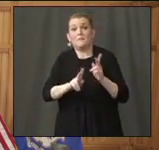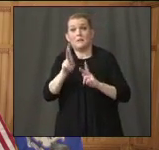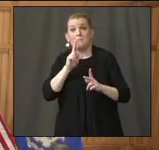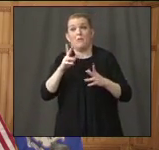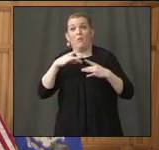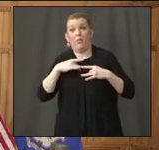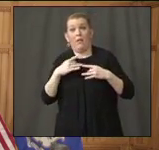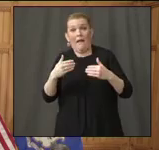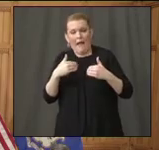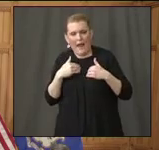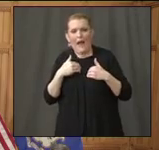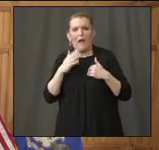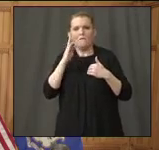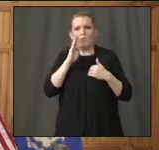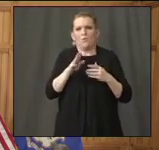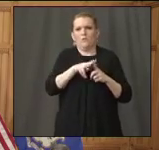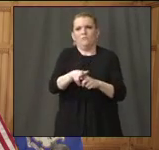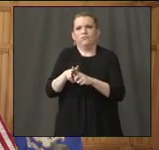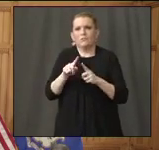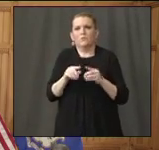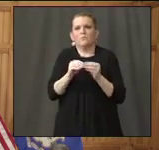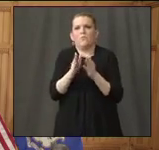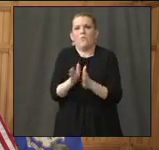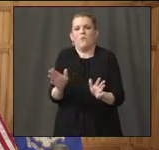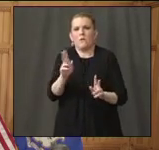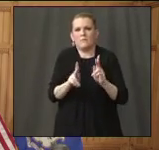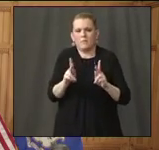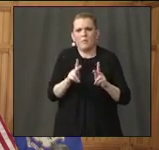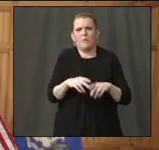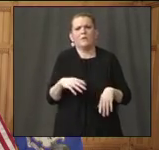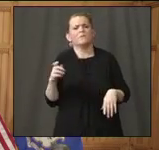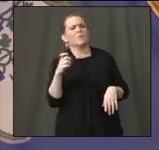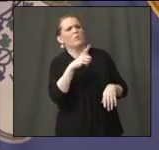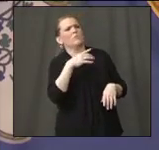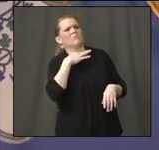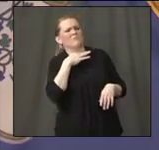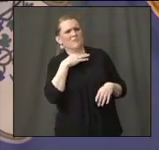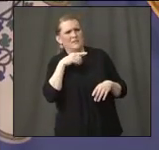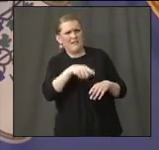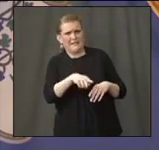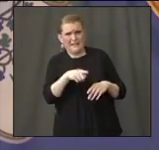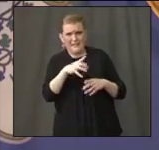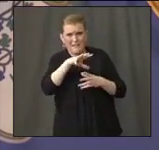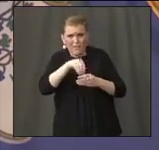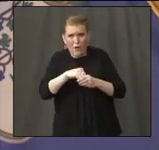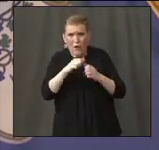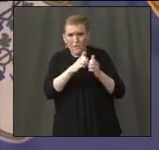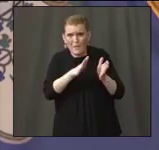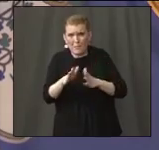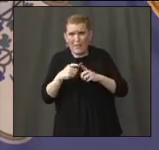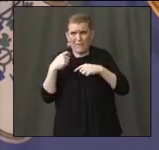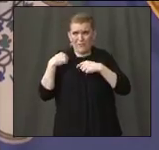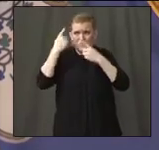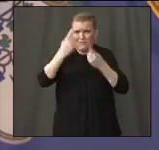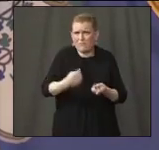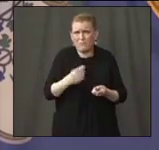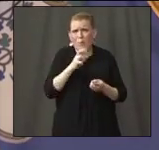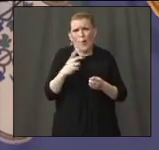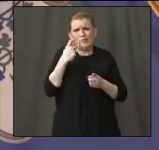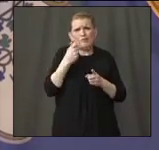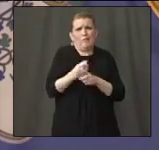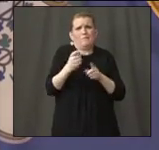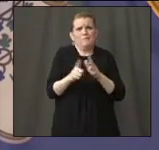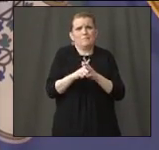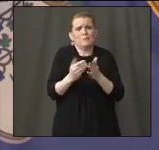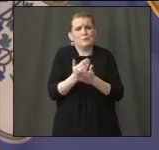that's evolved? No, we've known contact tracing was key to what we had to do on the back side of this and in the front side.